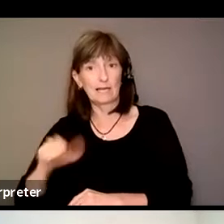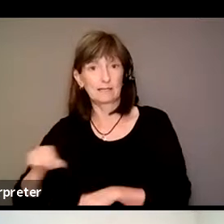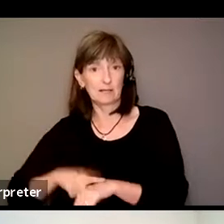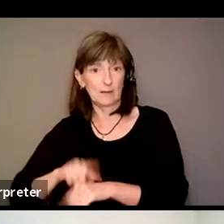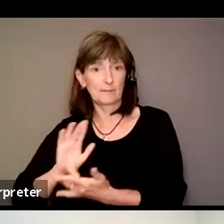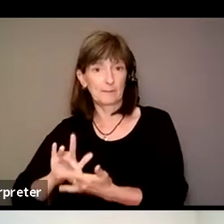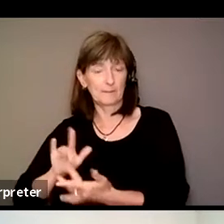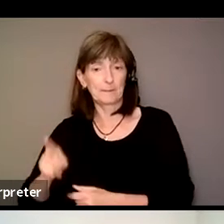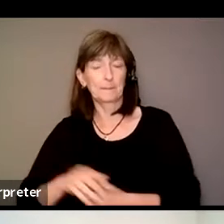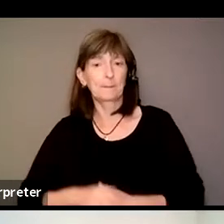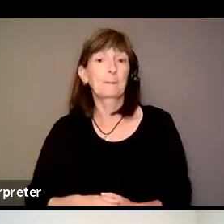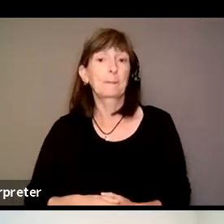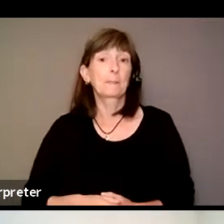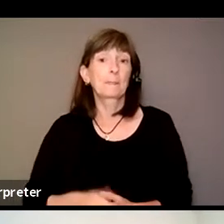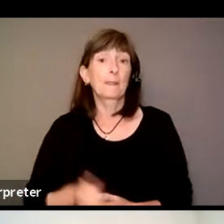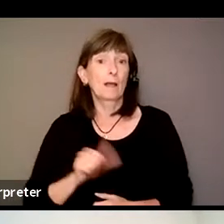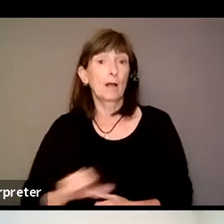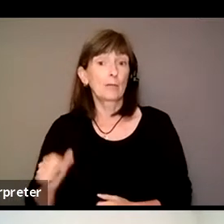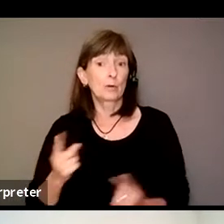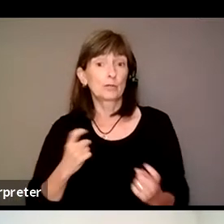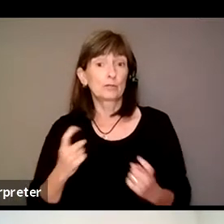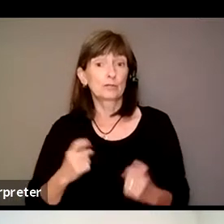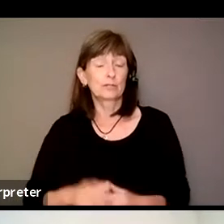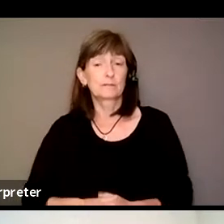Are there any further questions?